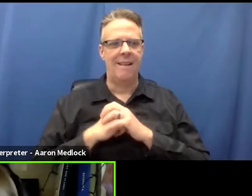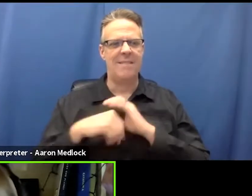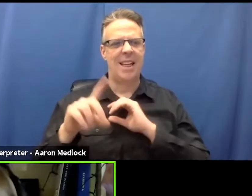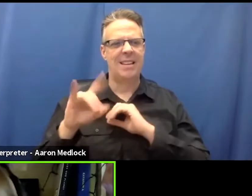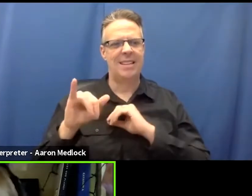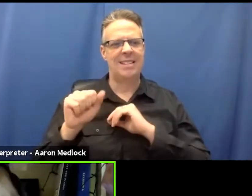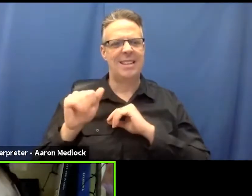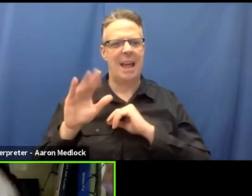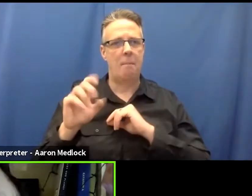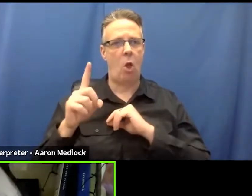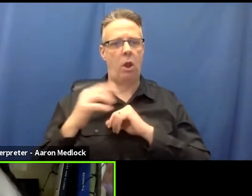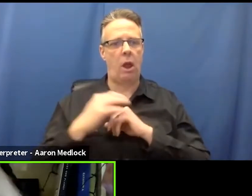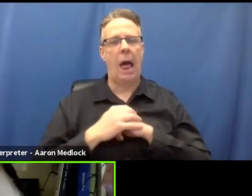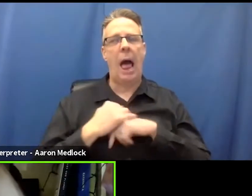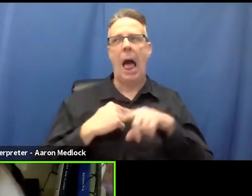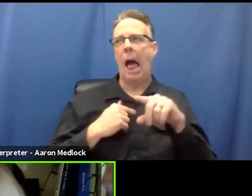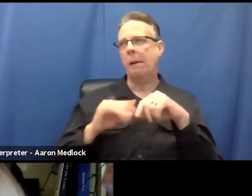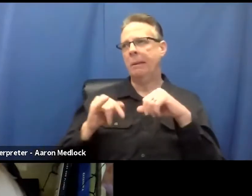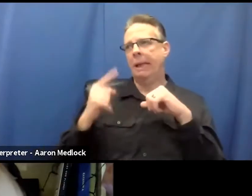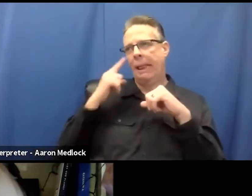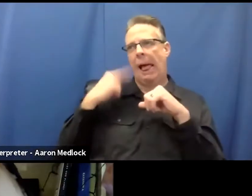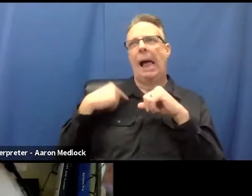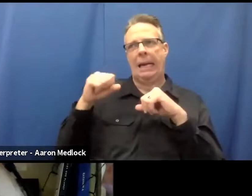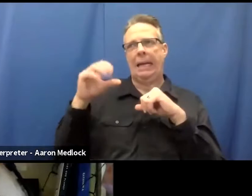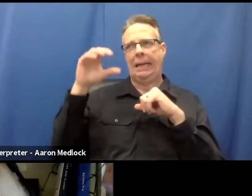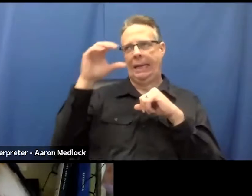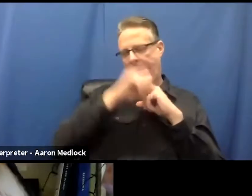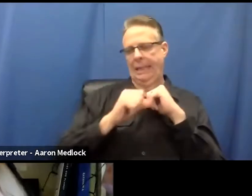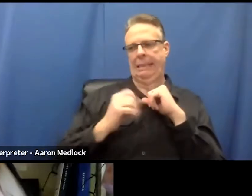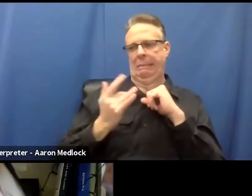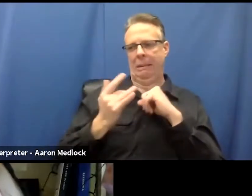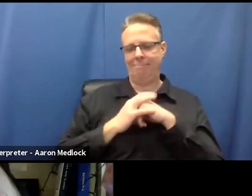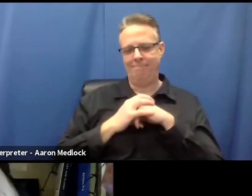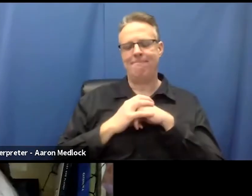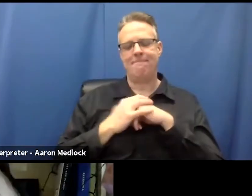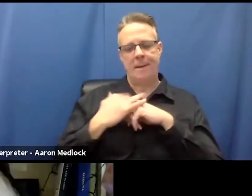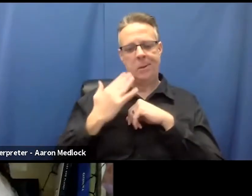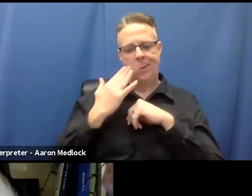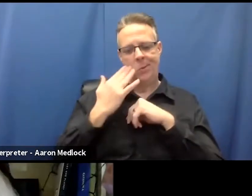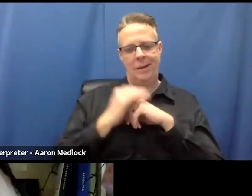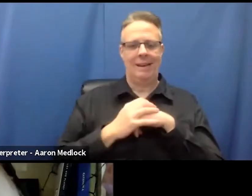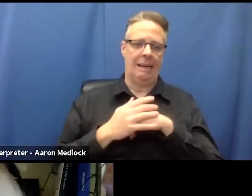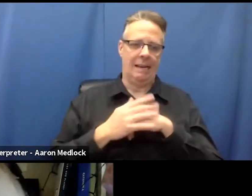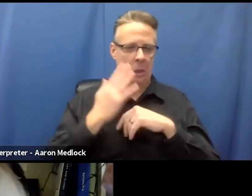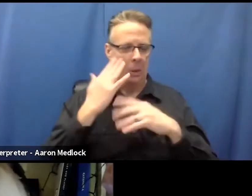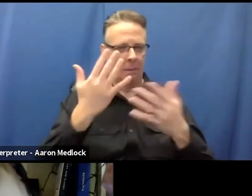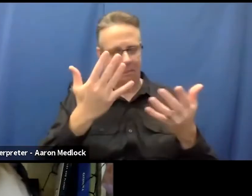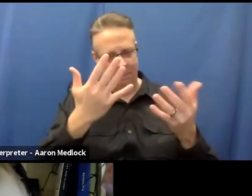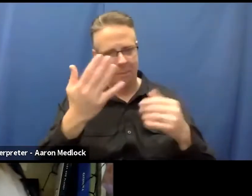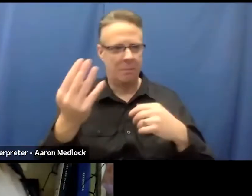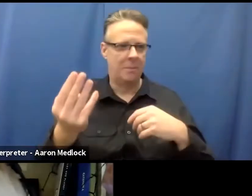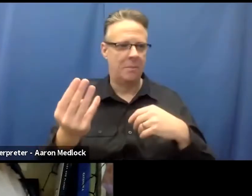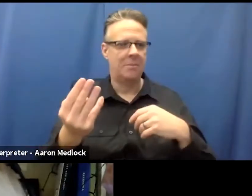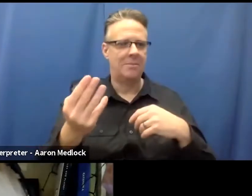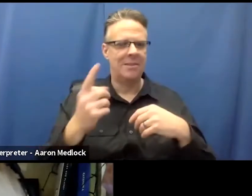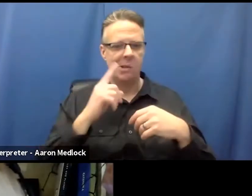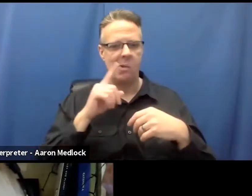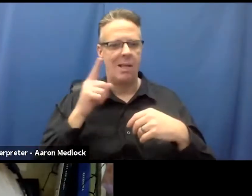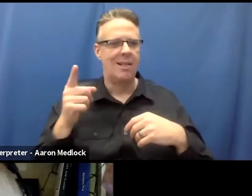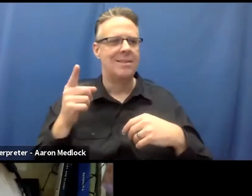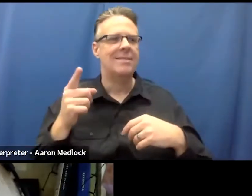bet I can guess why. Yeah. Just because, Monday showed us that we